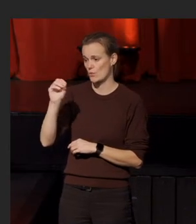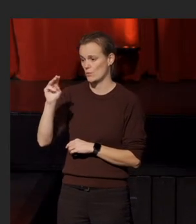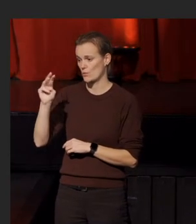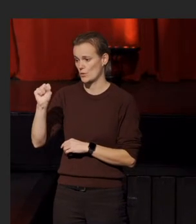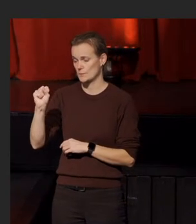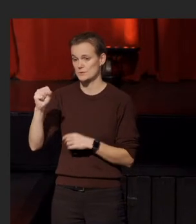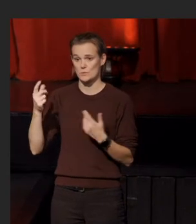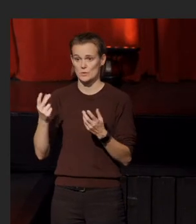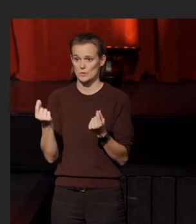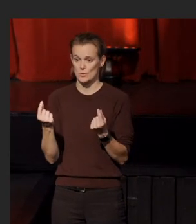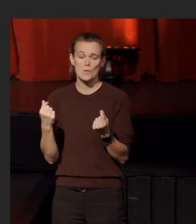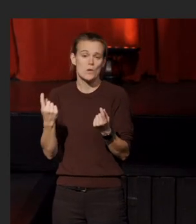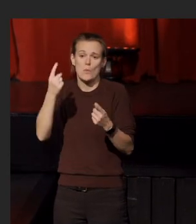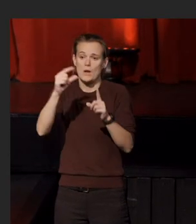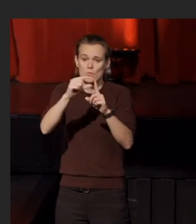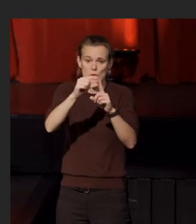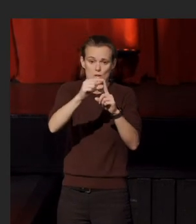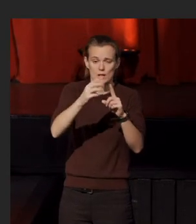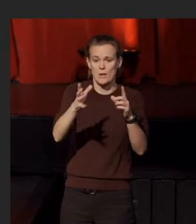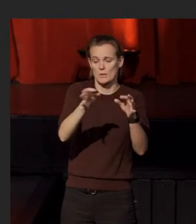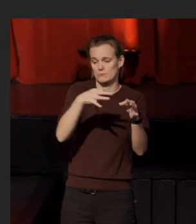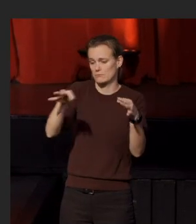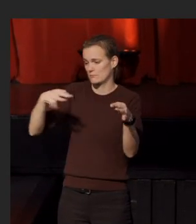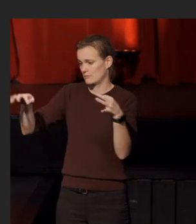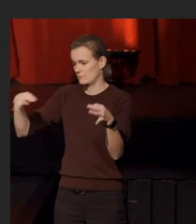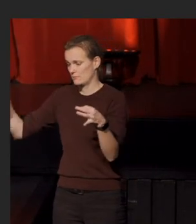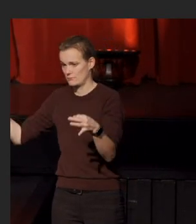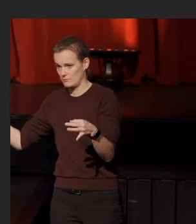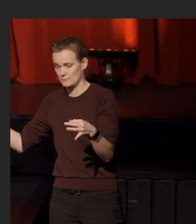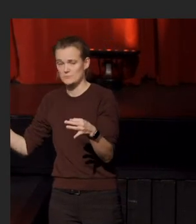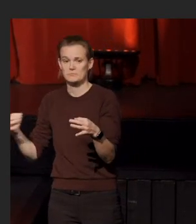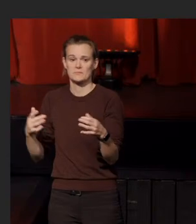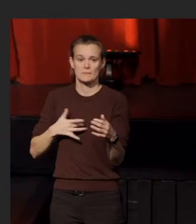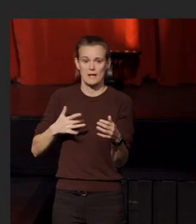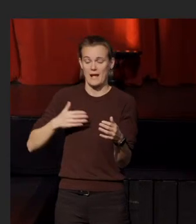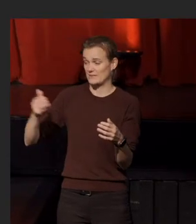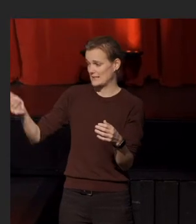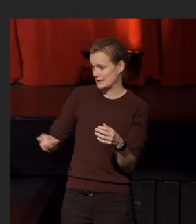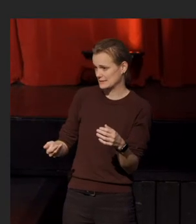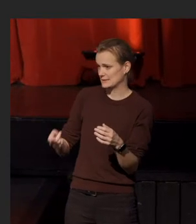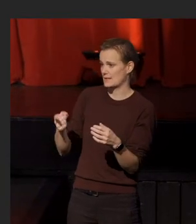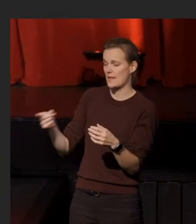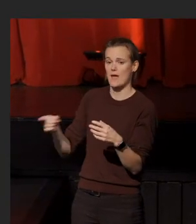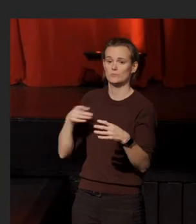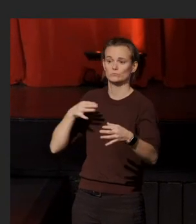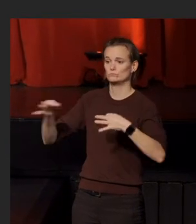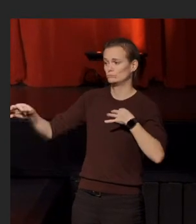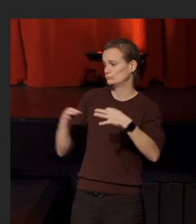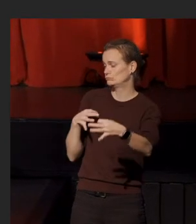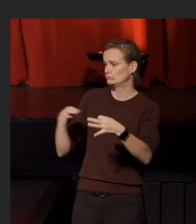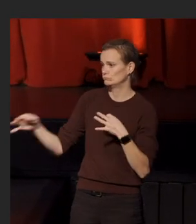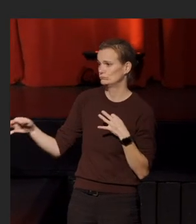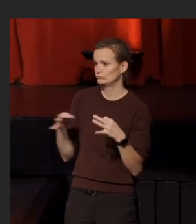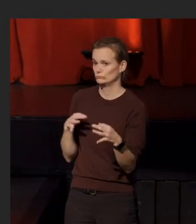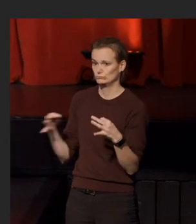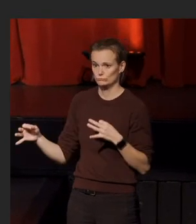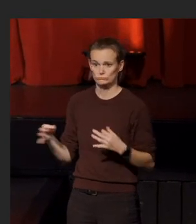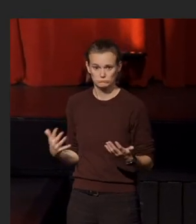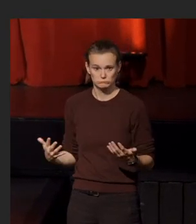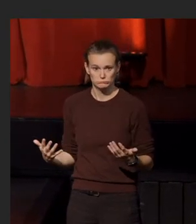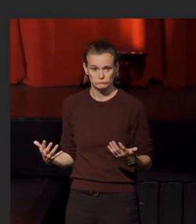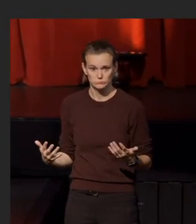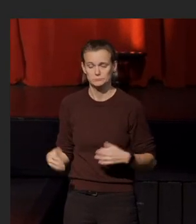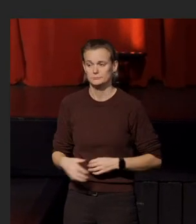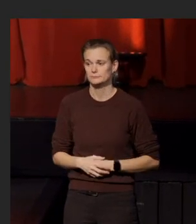who's usually a politician or a journalist or some other political practitioner, and then we talk about all the ways it doesn't actually make sense in like the